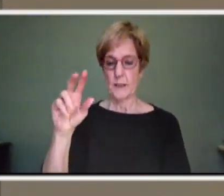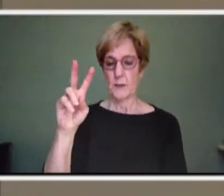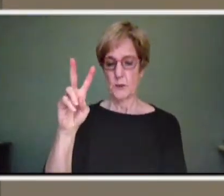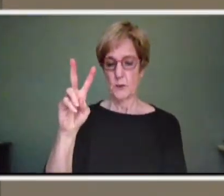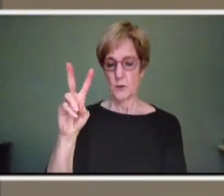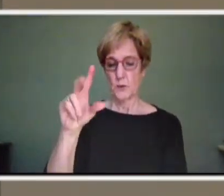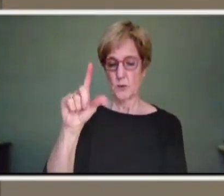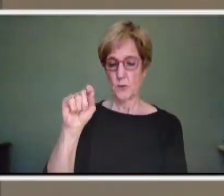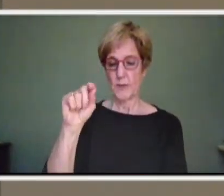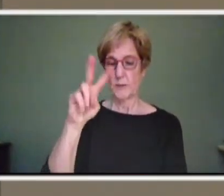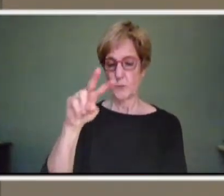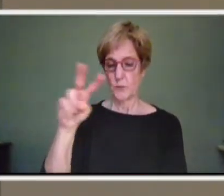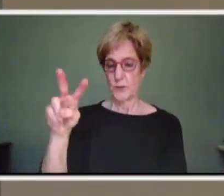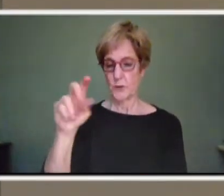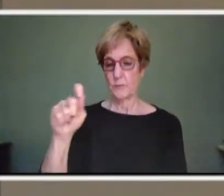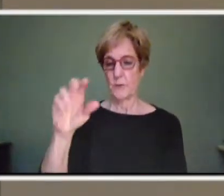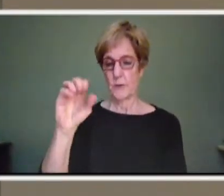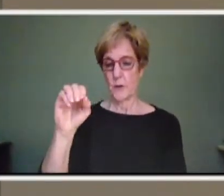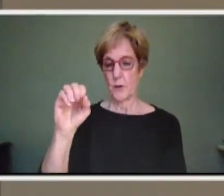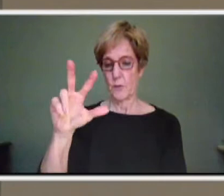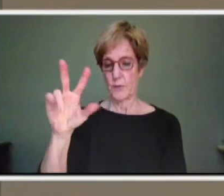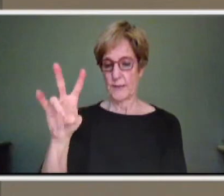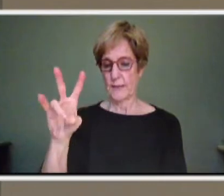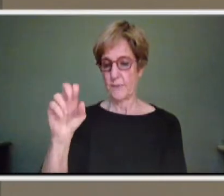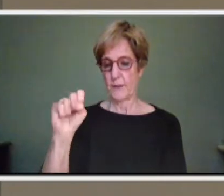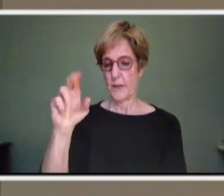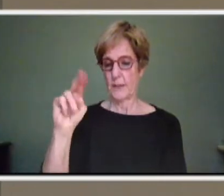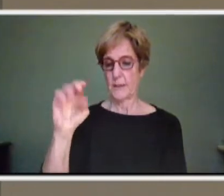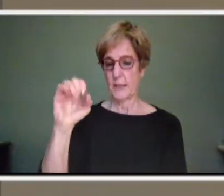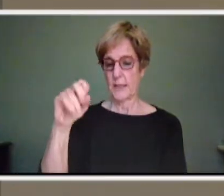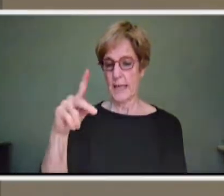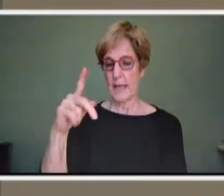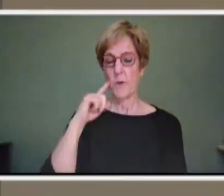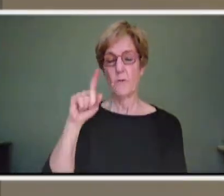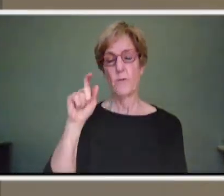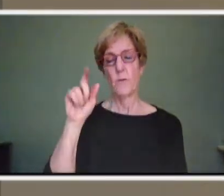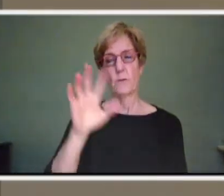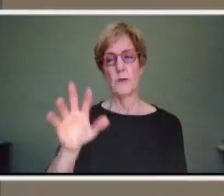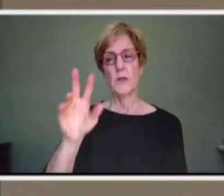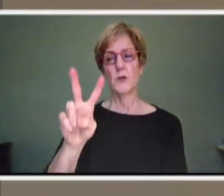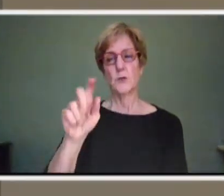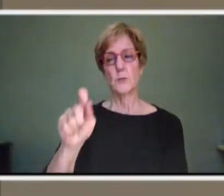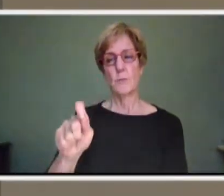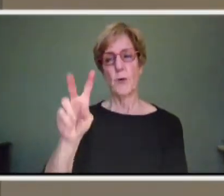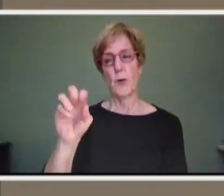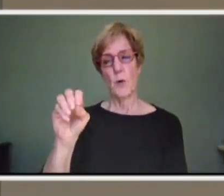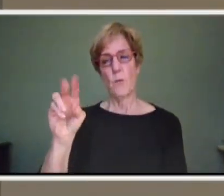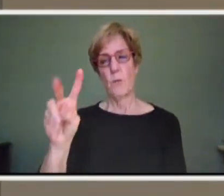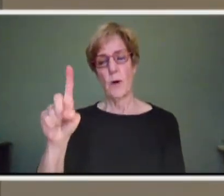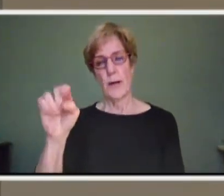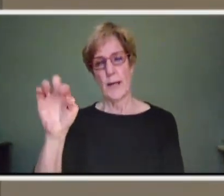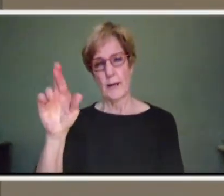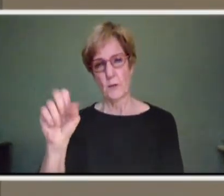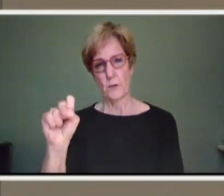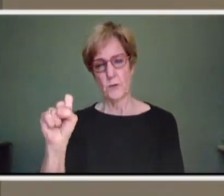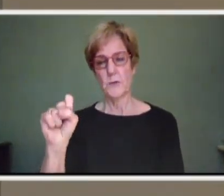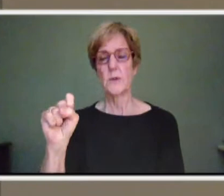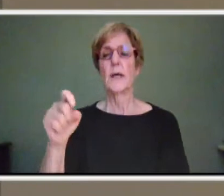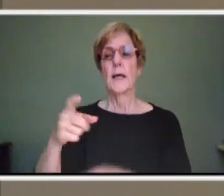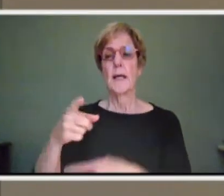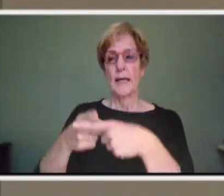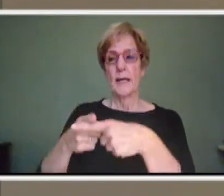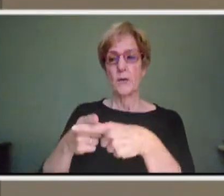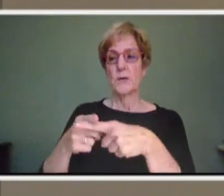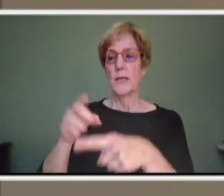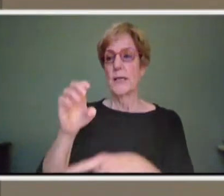2022-037, by Suncap Property LLC, for approximately 2.01 acres on the northeast intersection of East